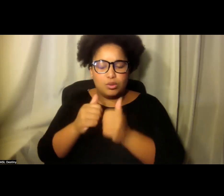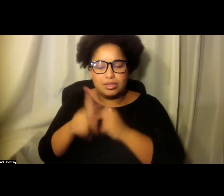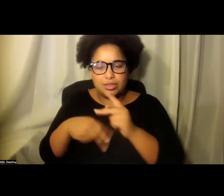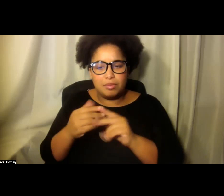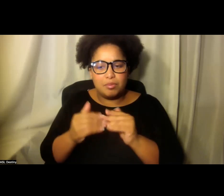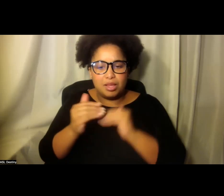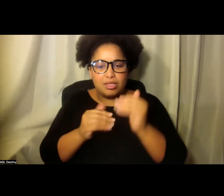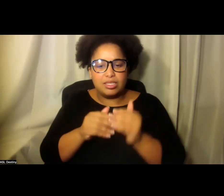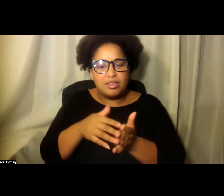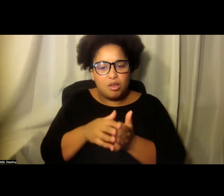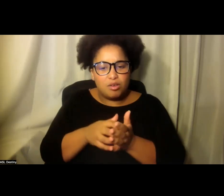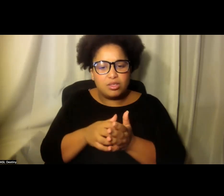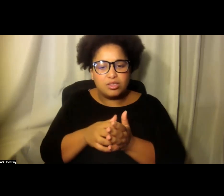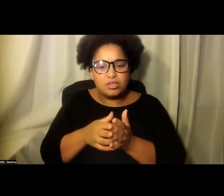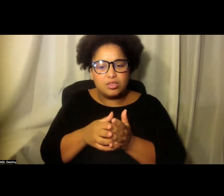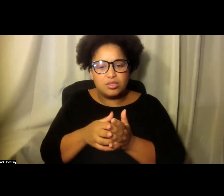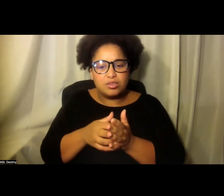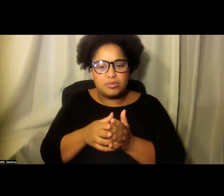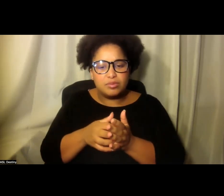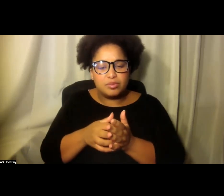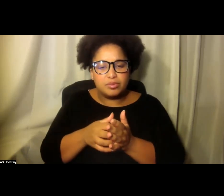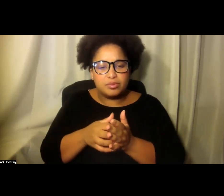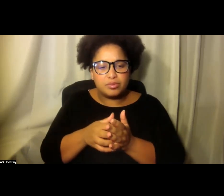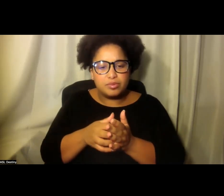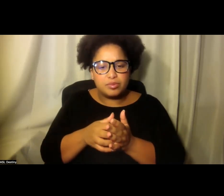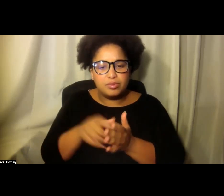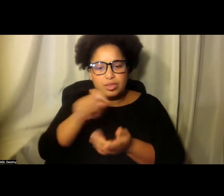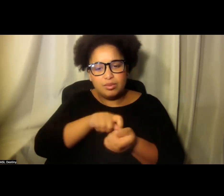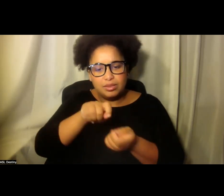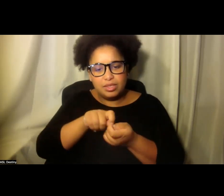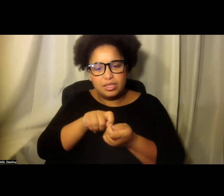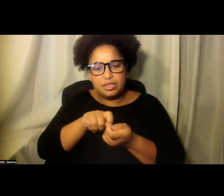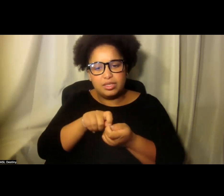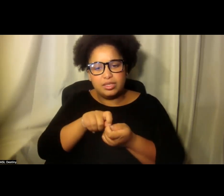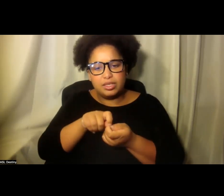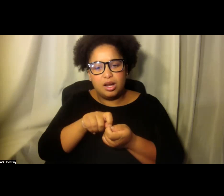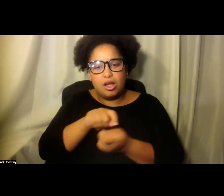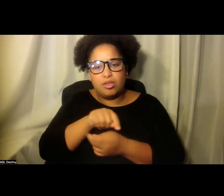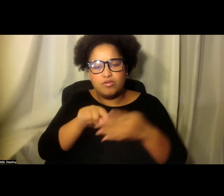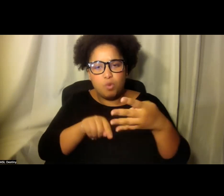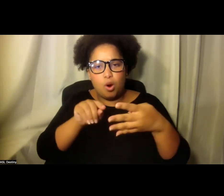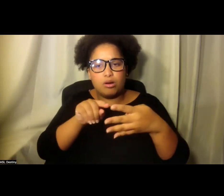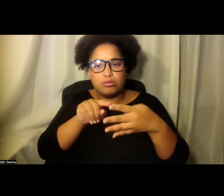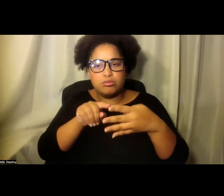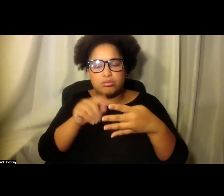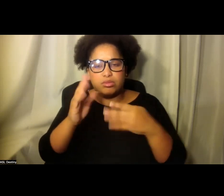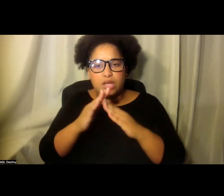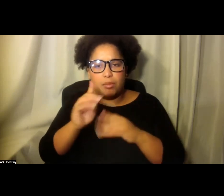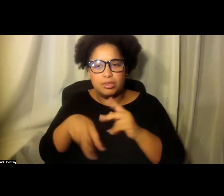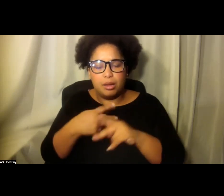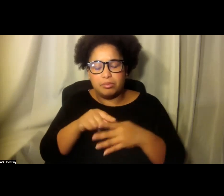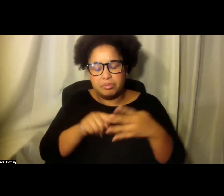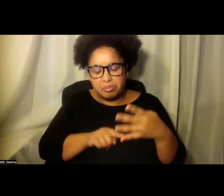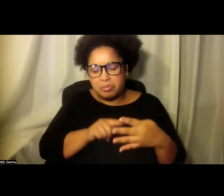are vulnerabilities to the building that specifically are broken out into 4 categories, all of which